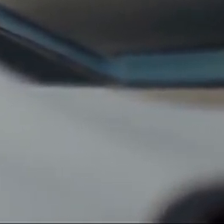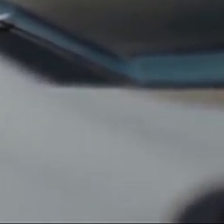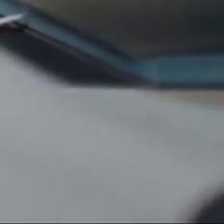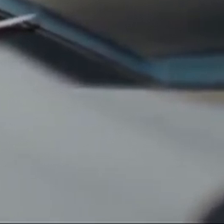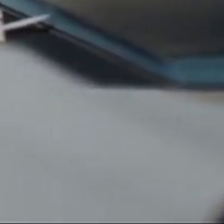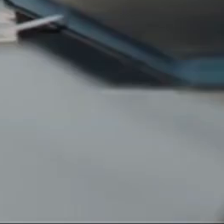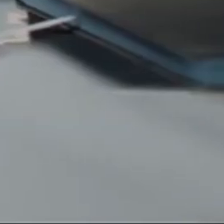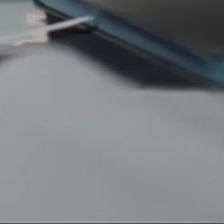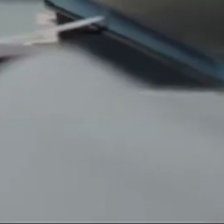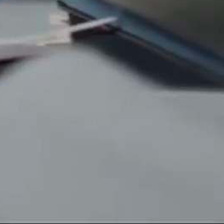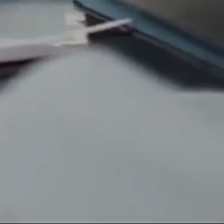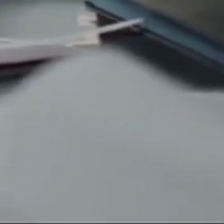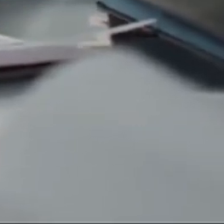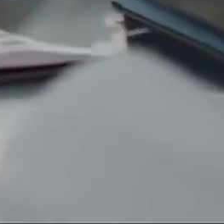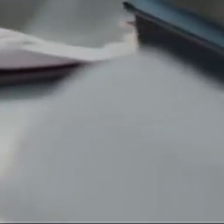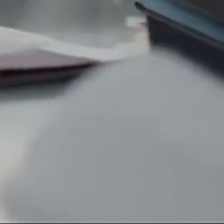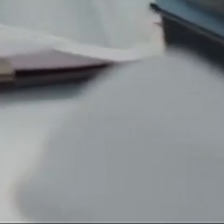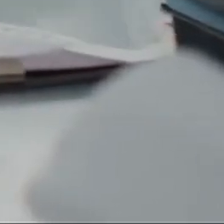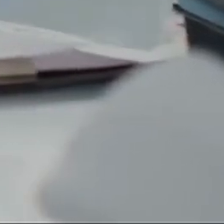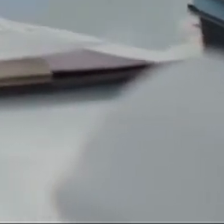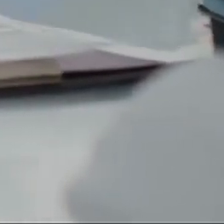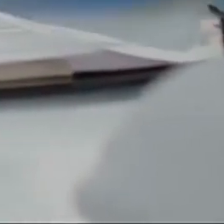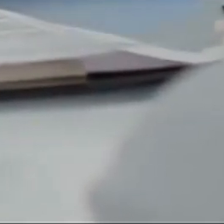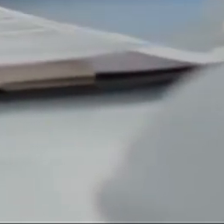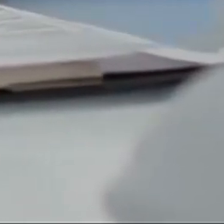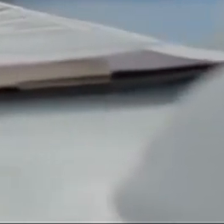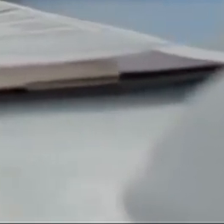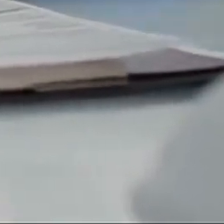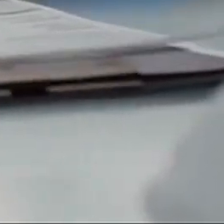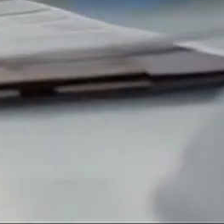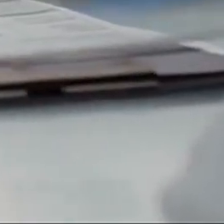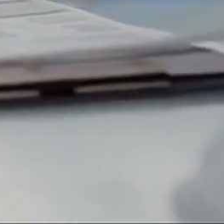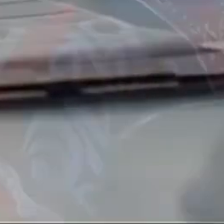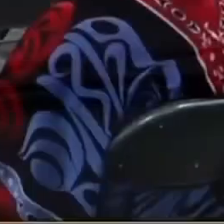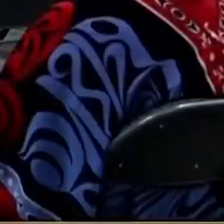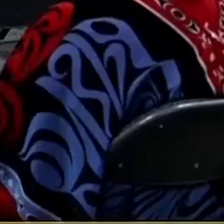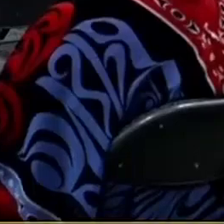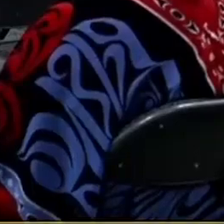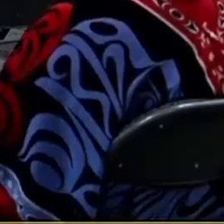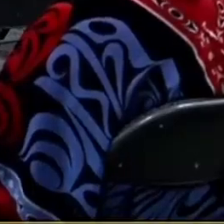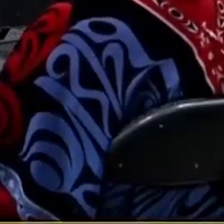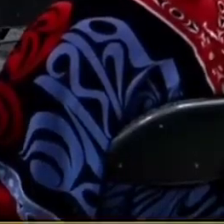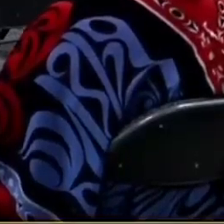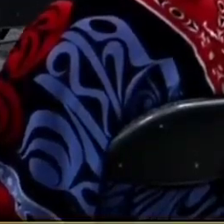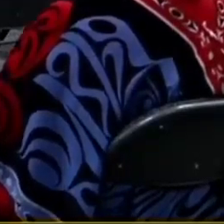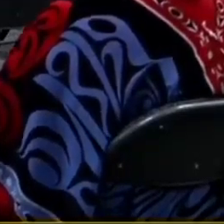its code of ethics and will focus on bringing in more Indigenous healthcare workers.